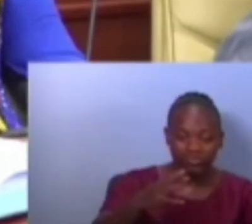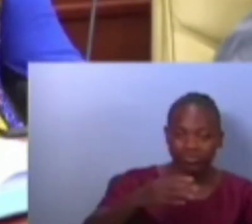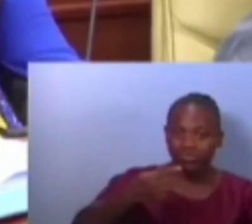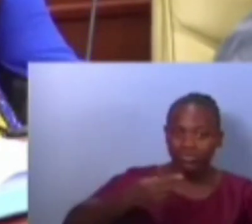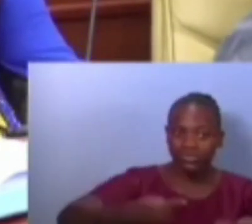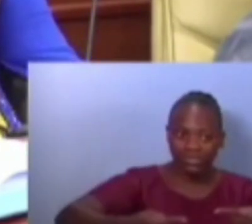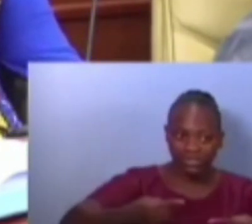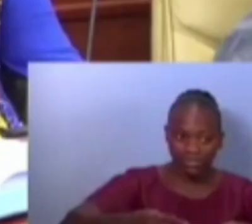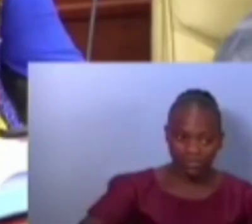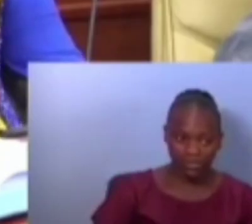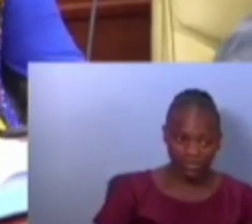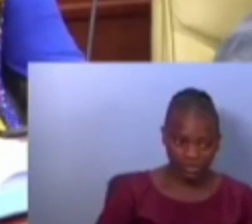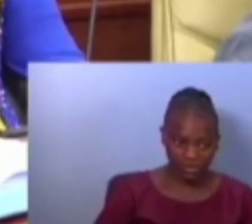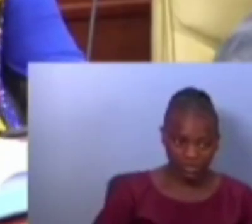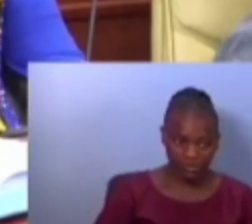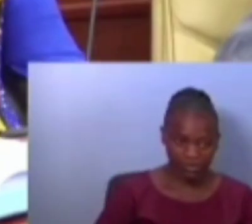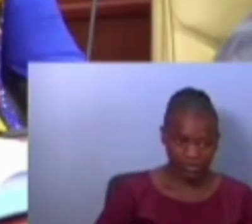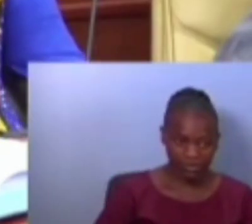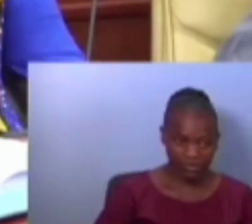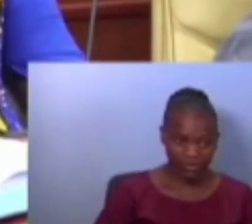debate, I shall